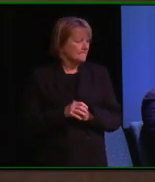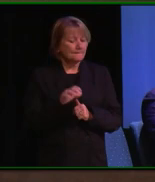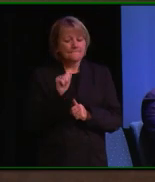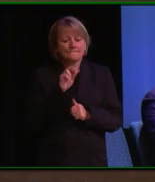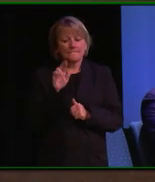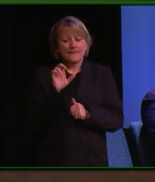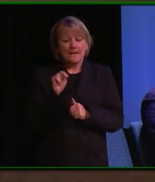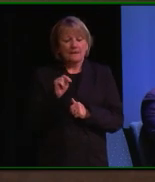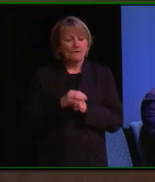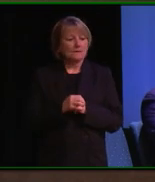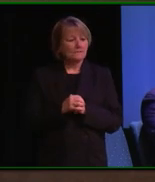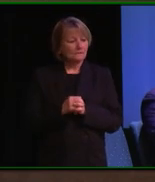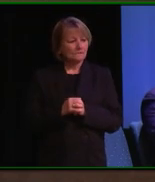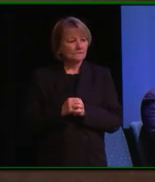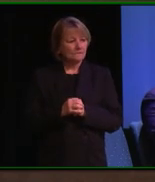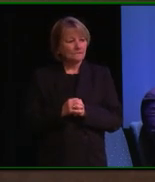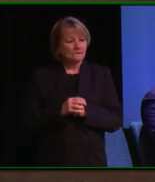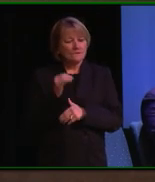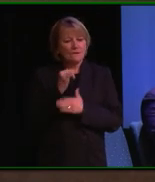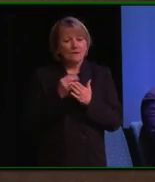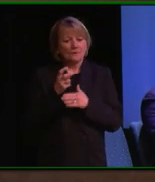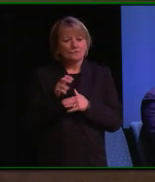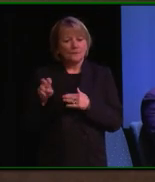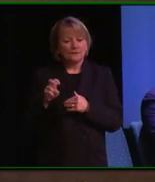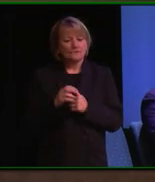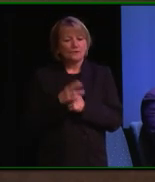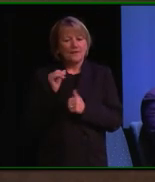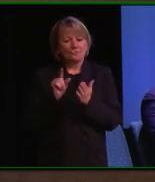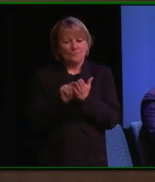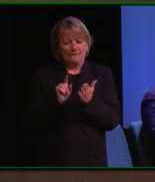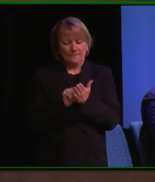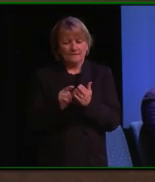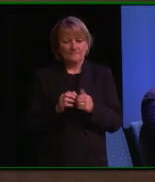Lauren Costa, Art Transfer, Animation and Motion Graphics.